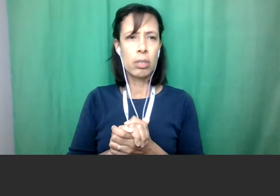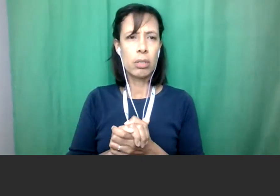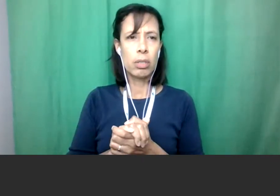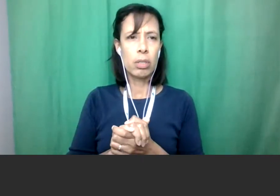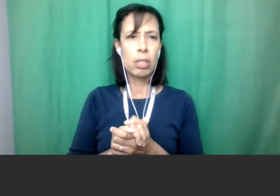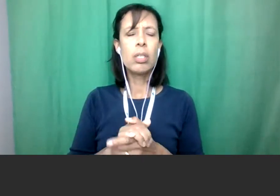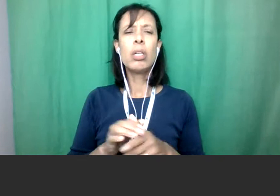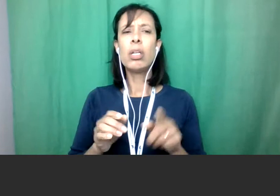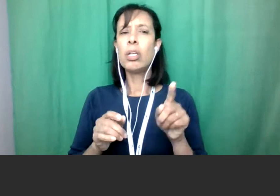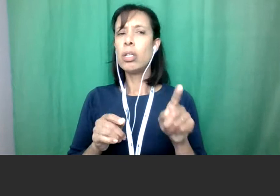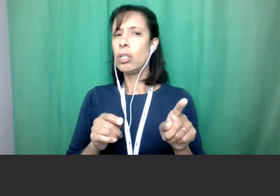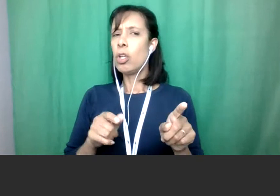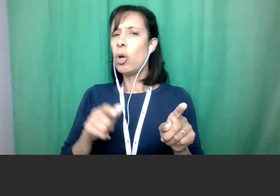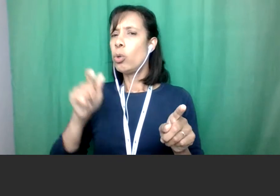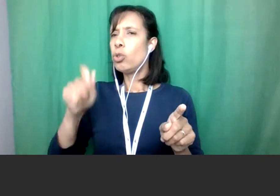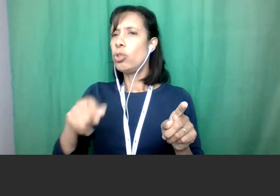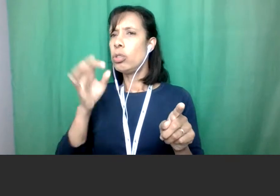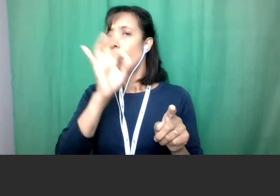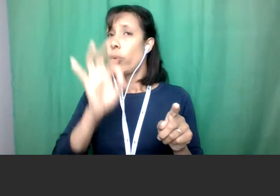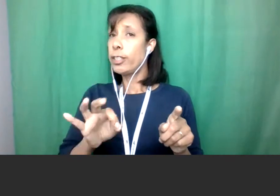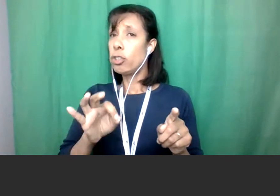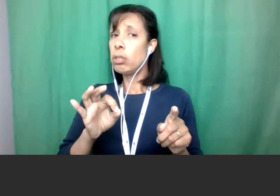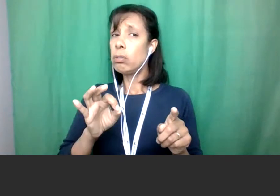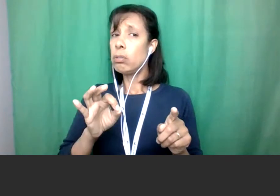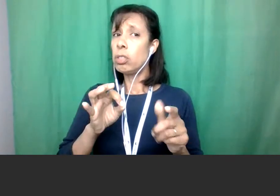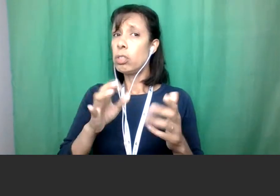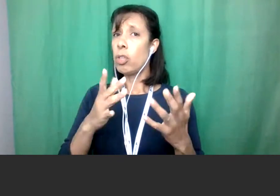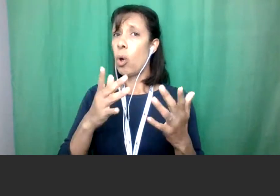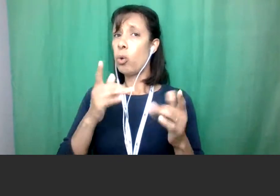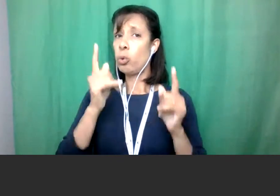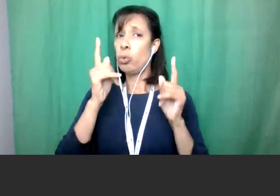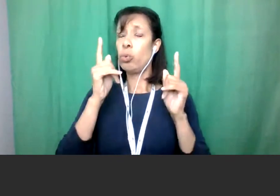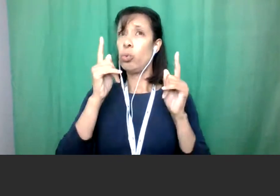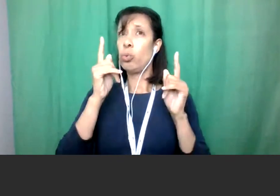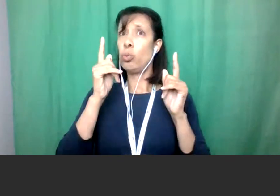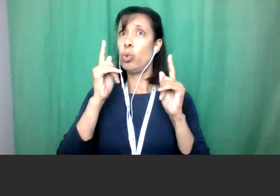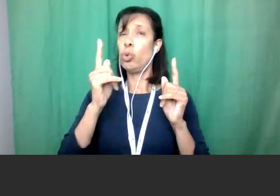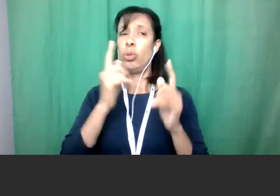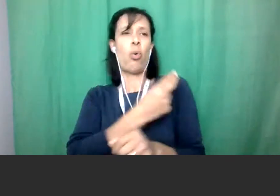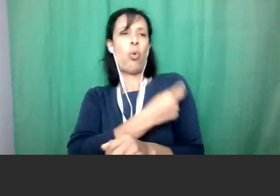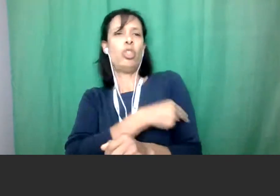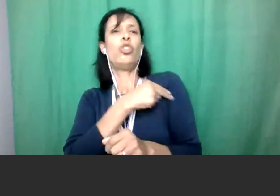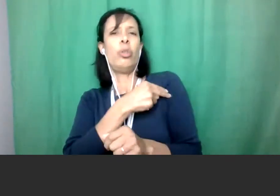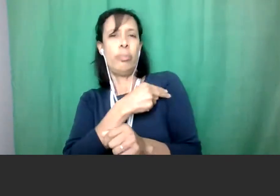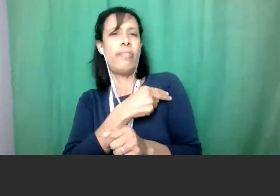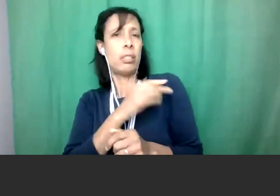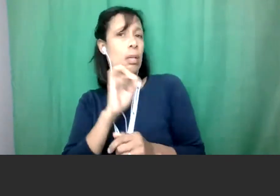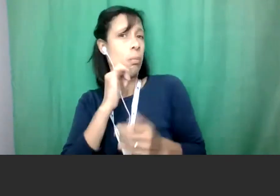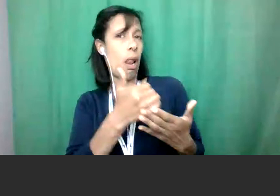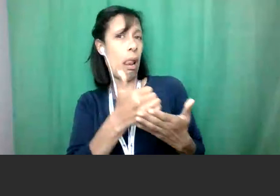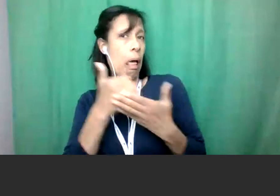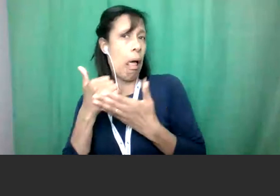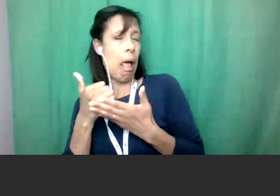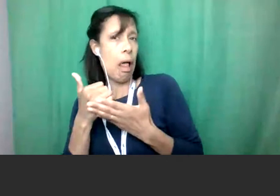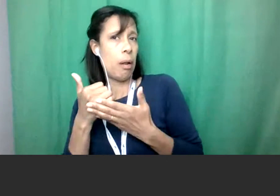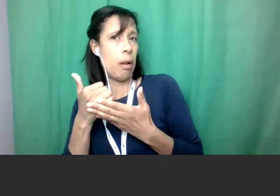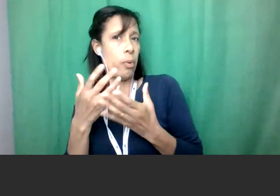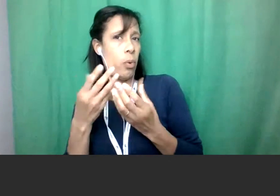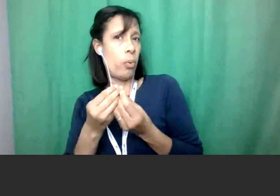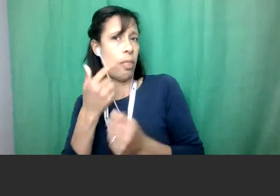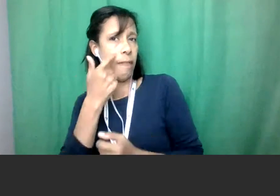terms of literature that might be useful for our chosen topic and developing our research methodology. I'm going to talk about